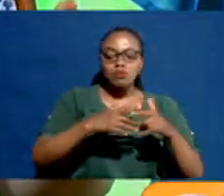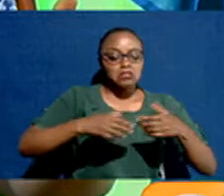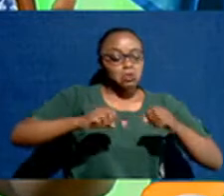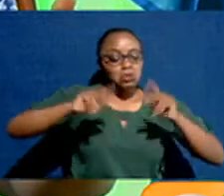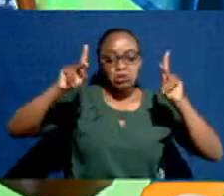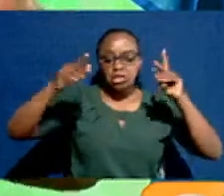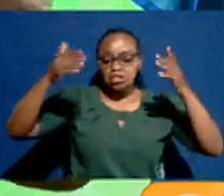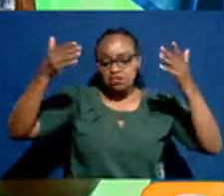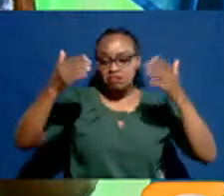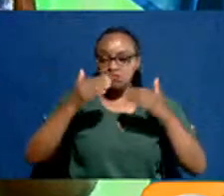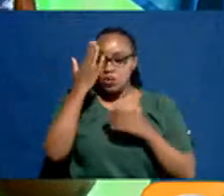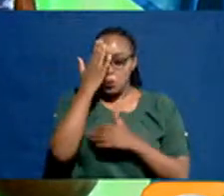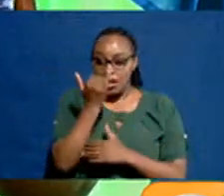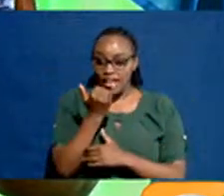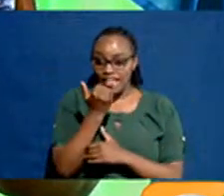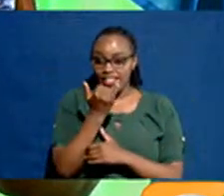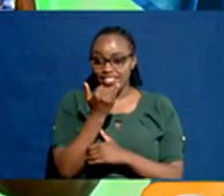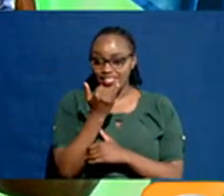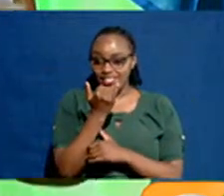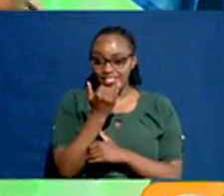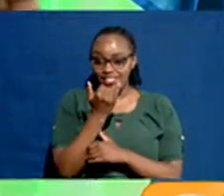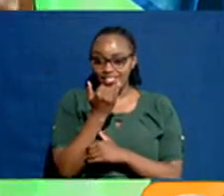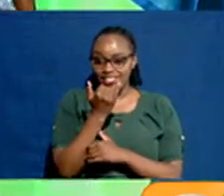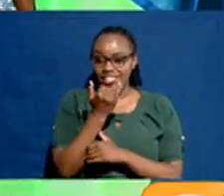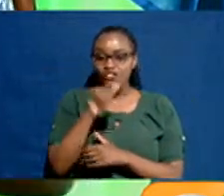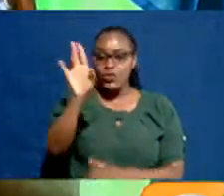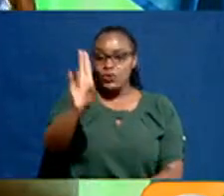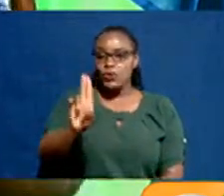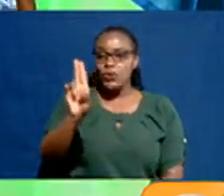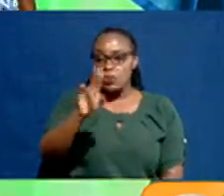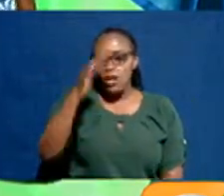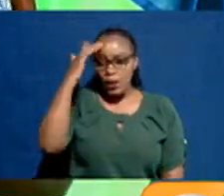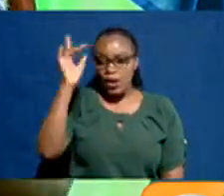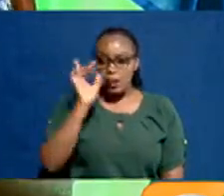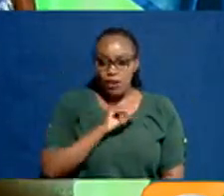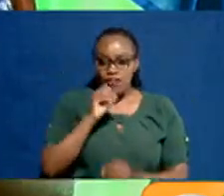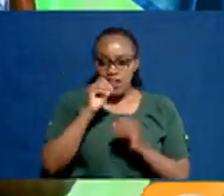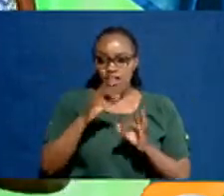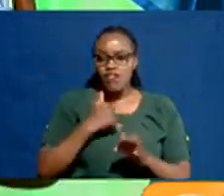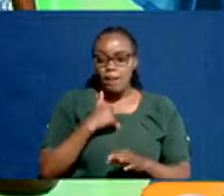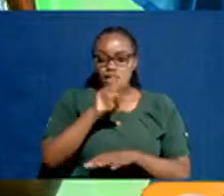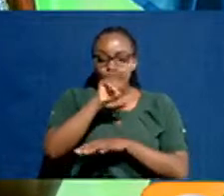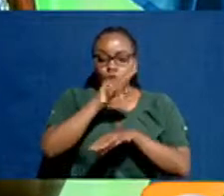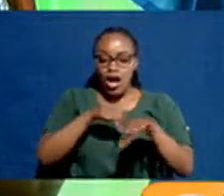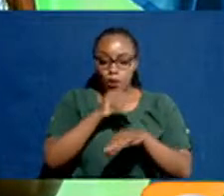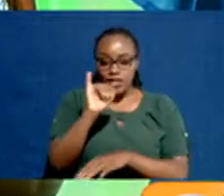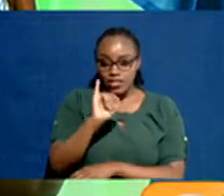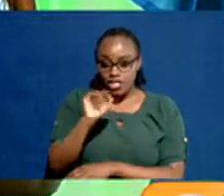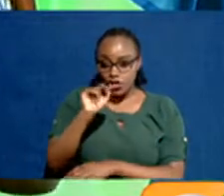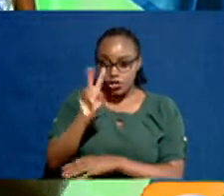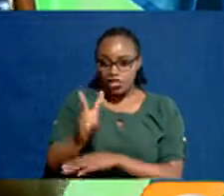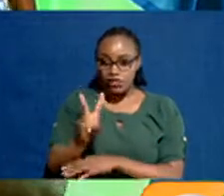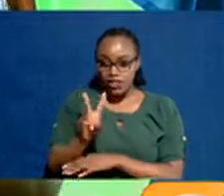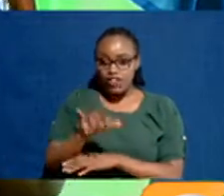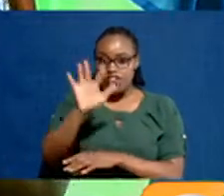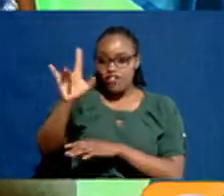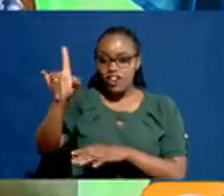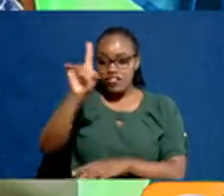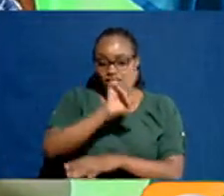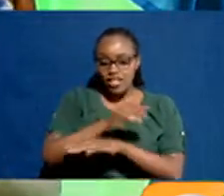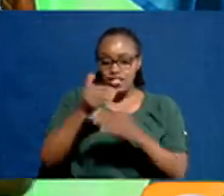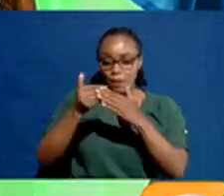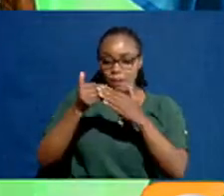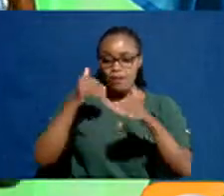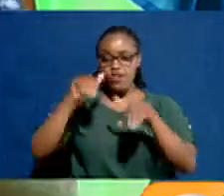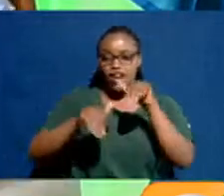space. Because Uhuru Kenyatta knew that if I had 2 hours on Inoro TV, 5 days before the